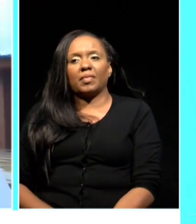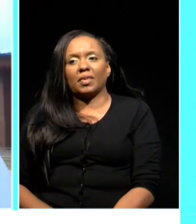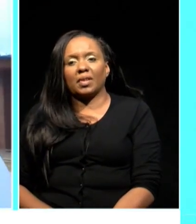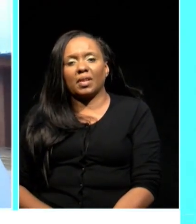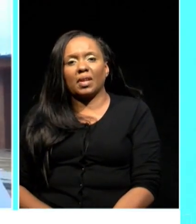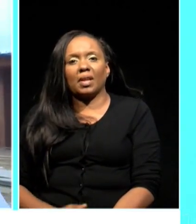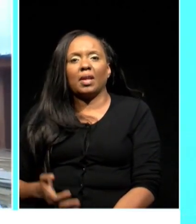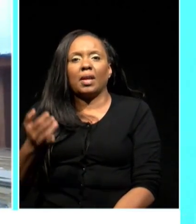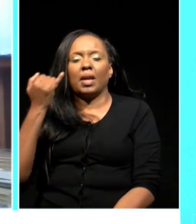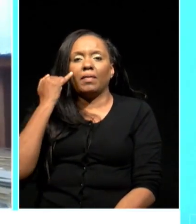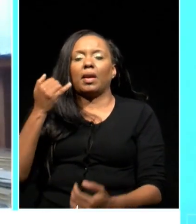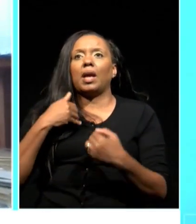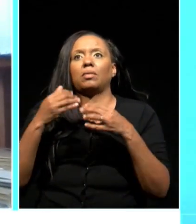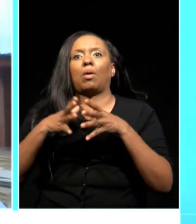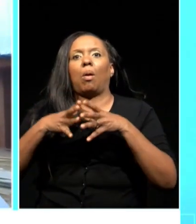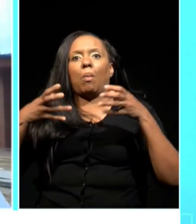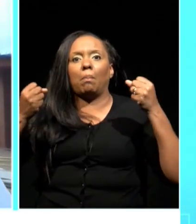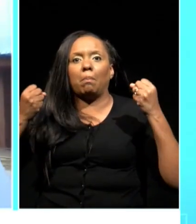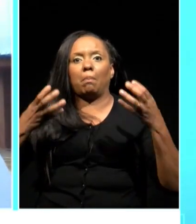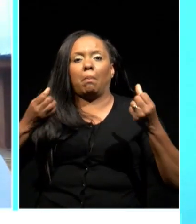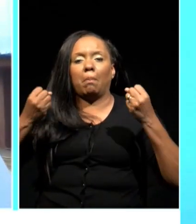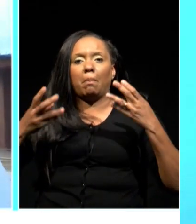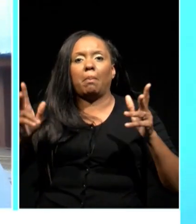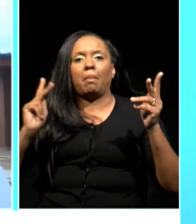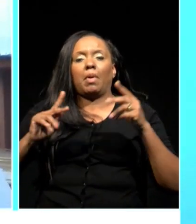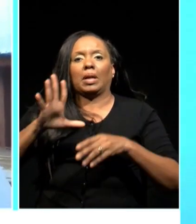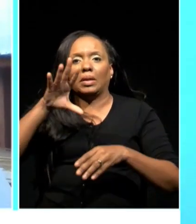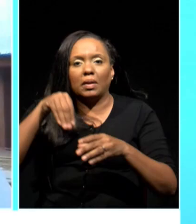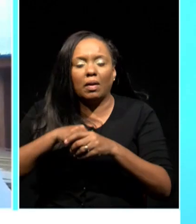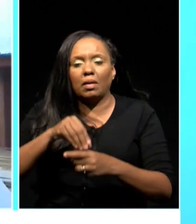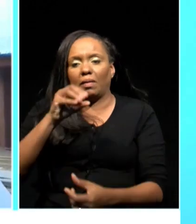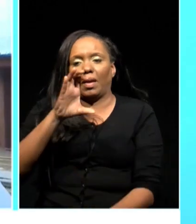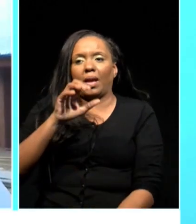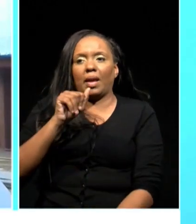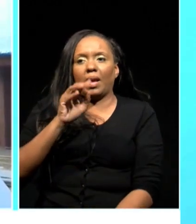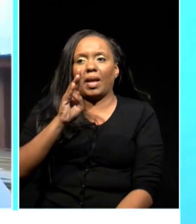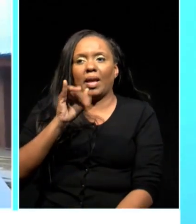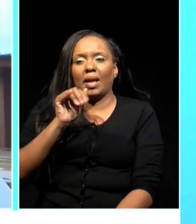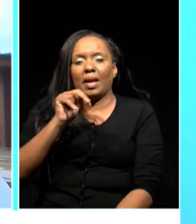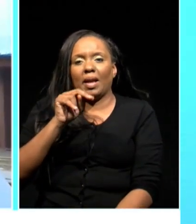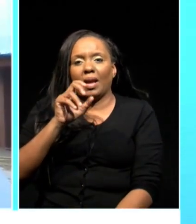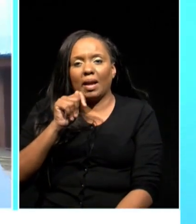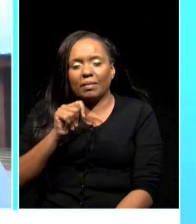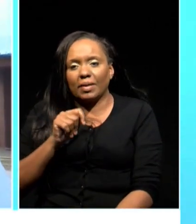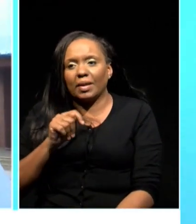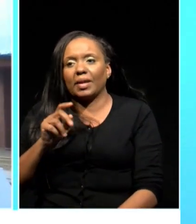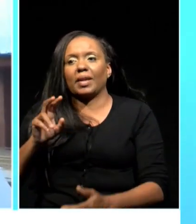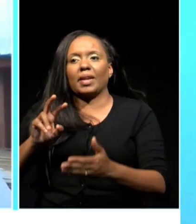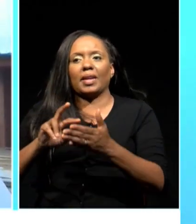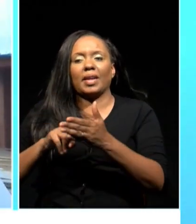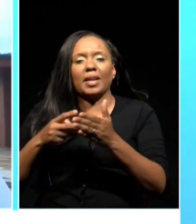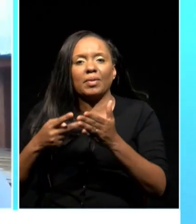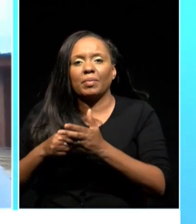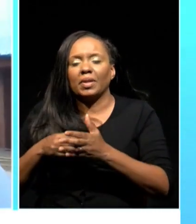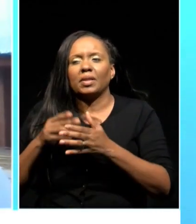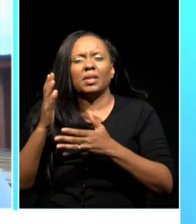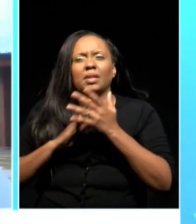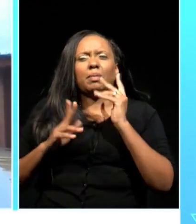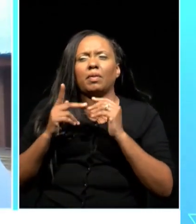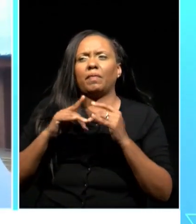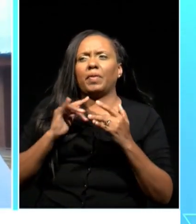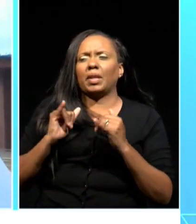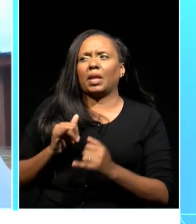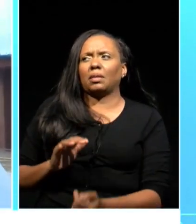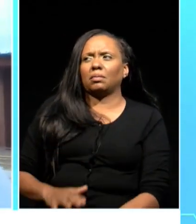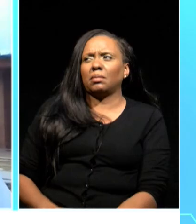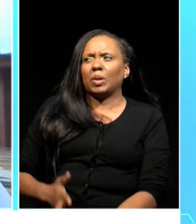close off potential um, rebellion and that type of thing in the backbench. So that